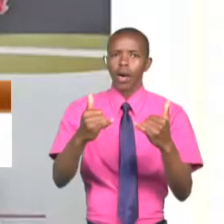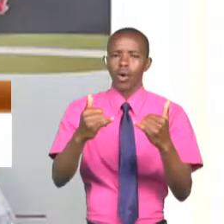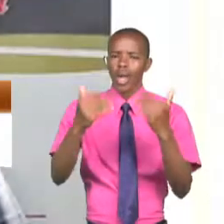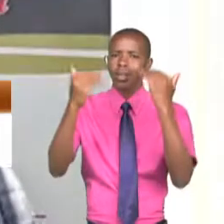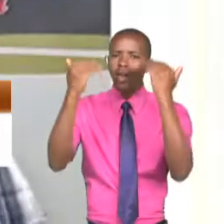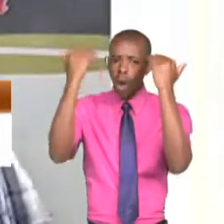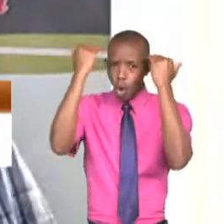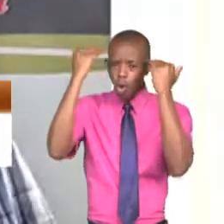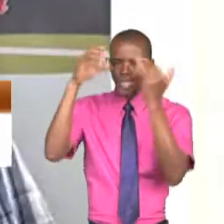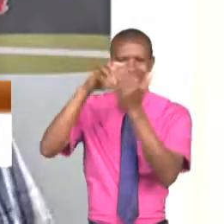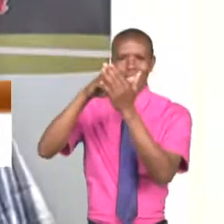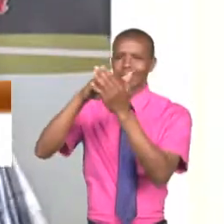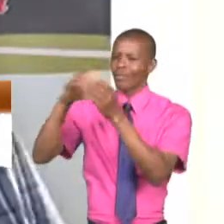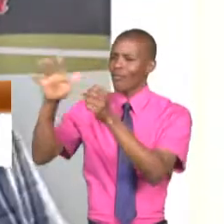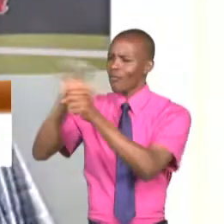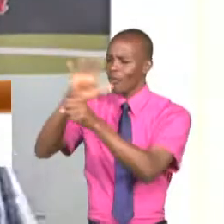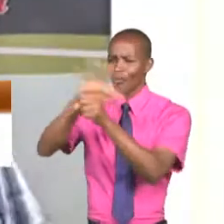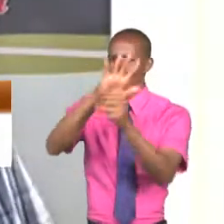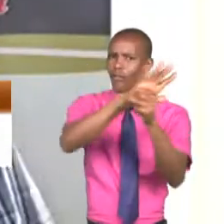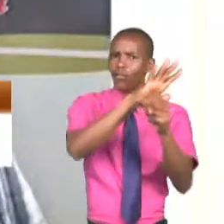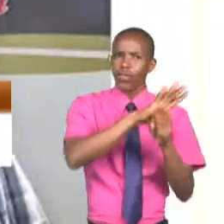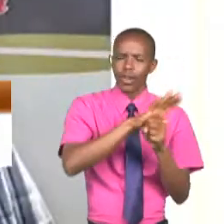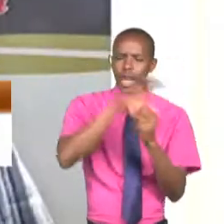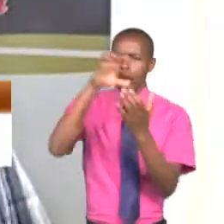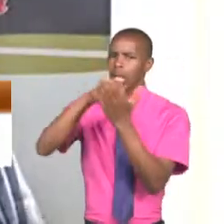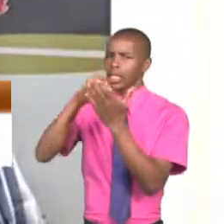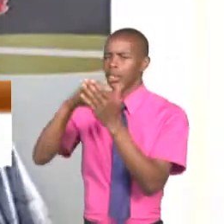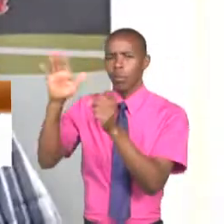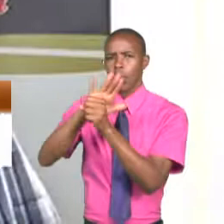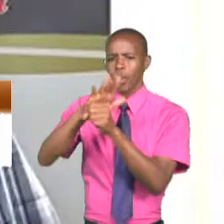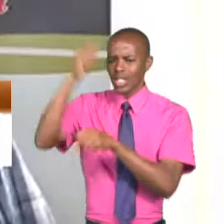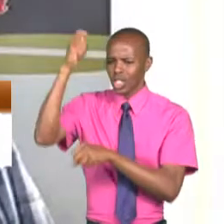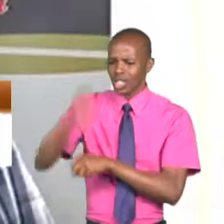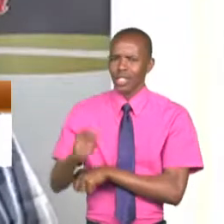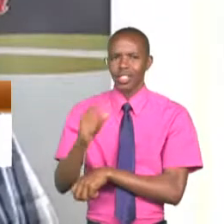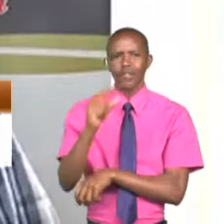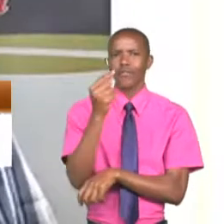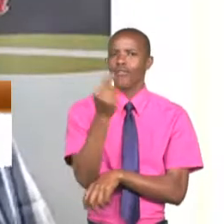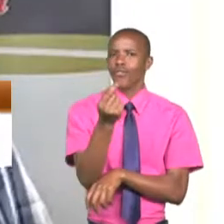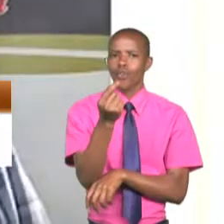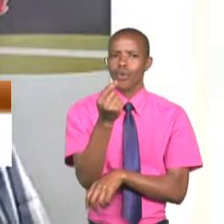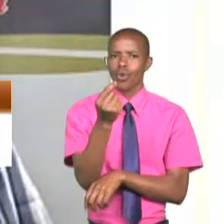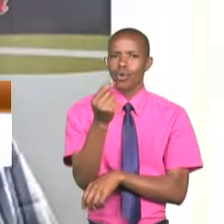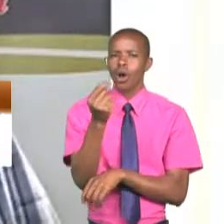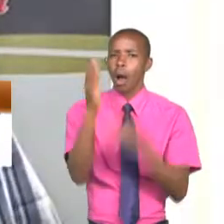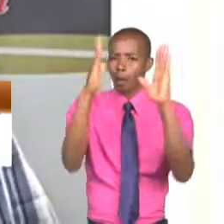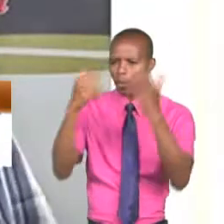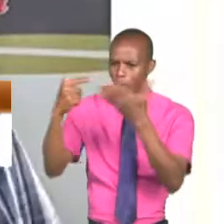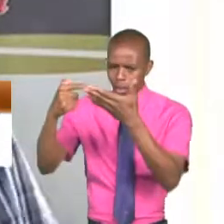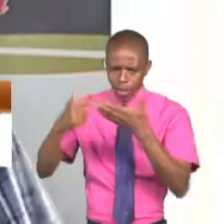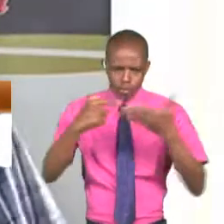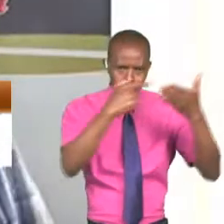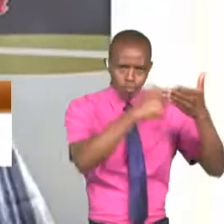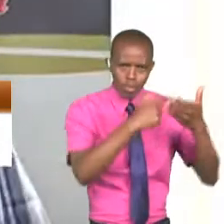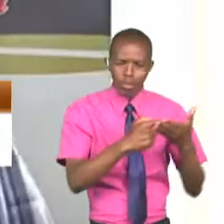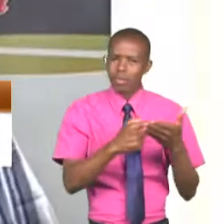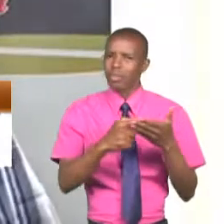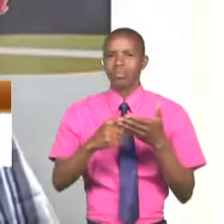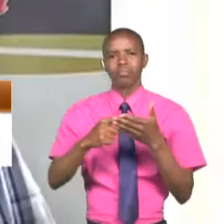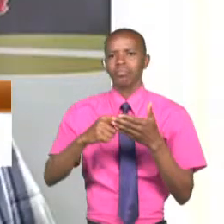cases in court. We have so many cases and very few judges. Mediation is faster, it's cost